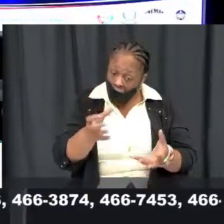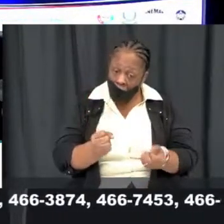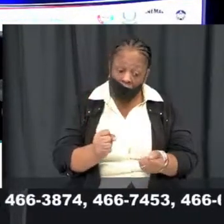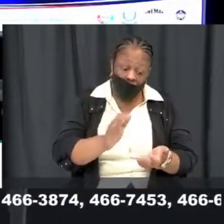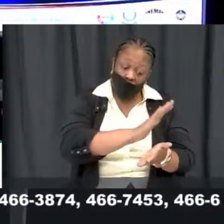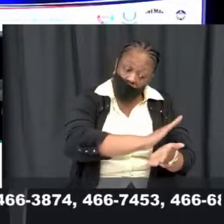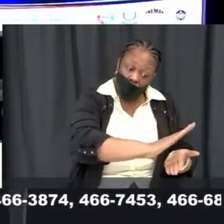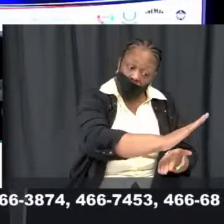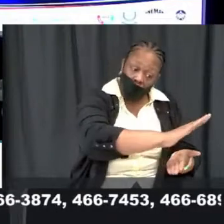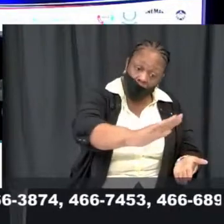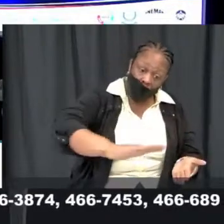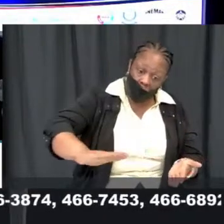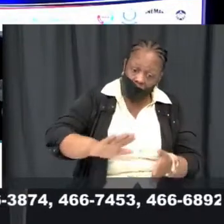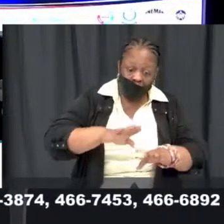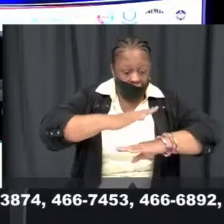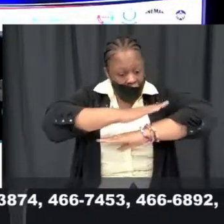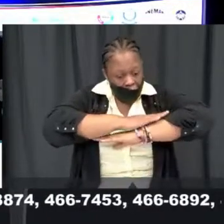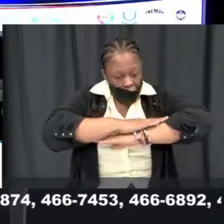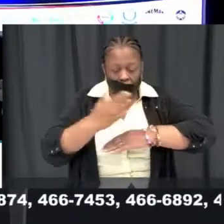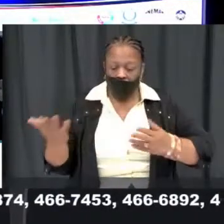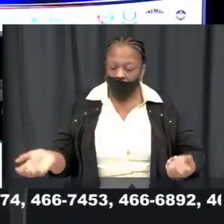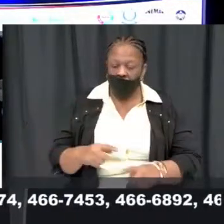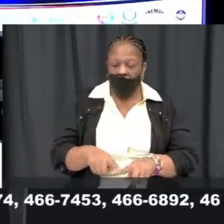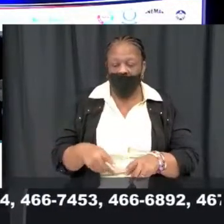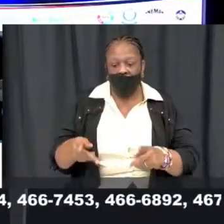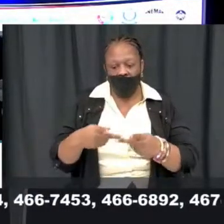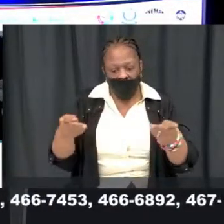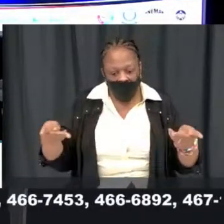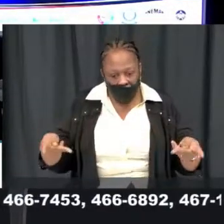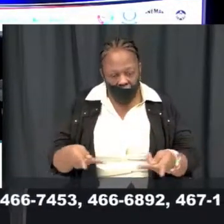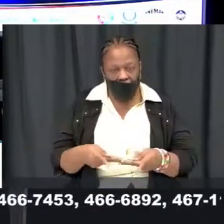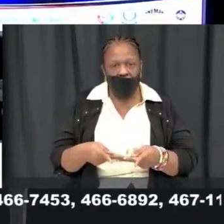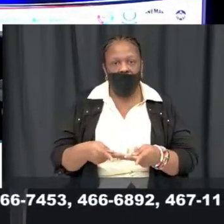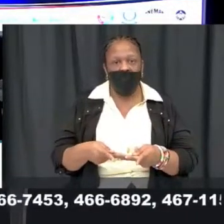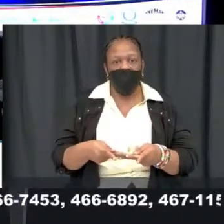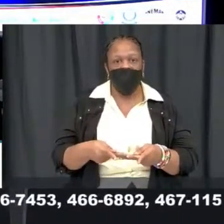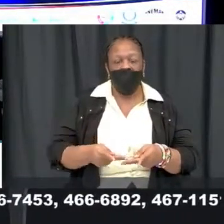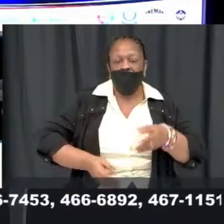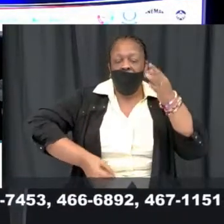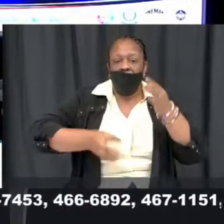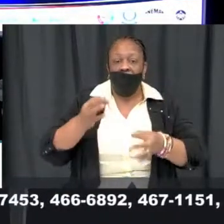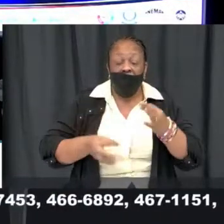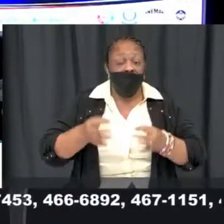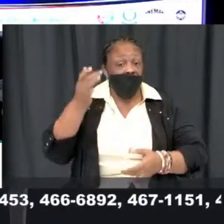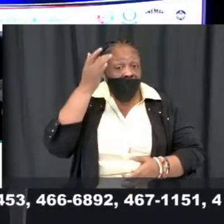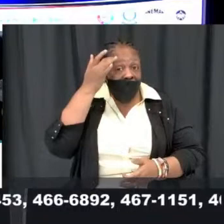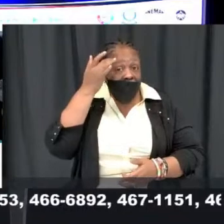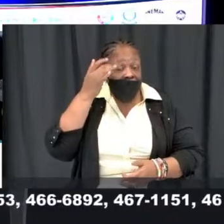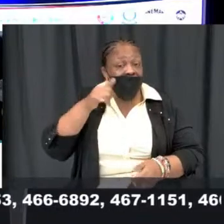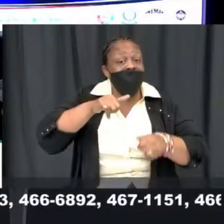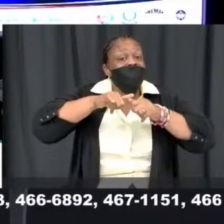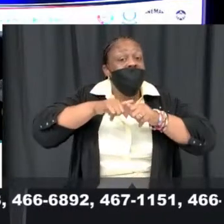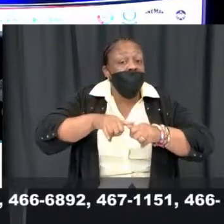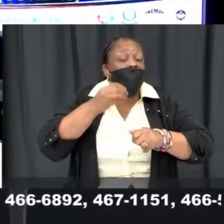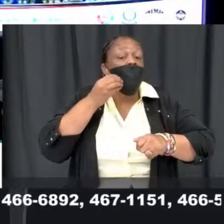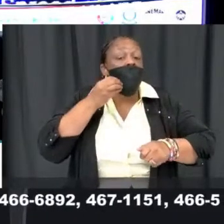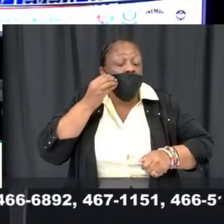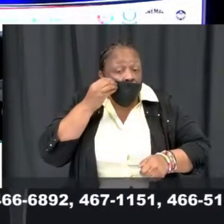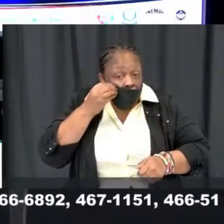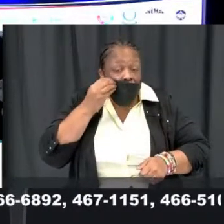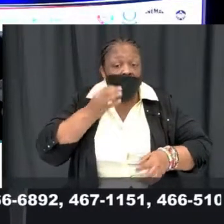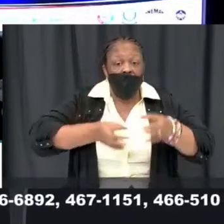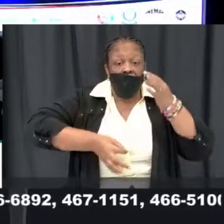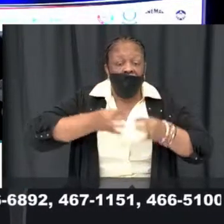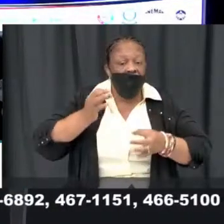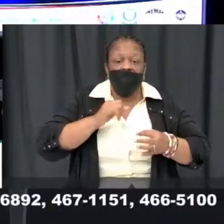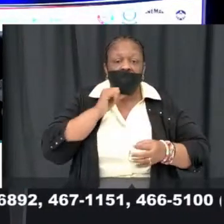need your help. We need you to stay home if you're not accessing essential services.